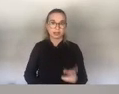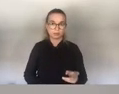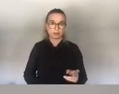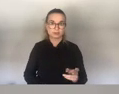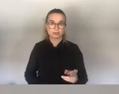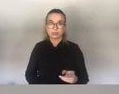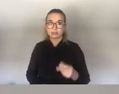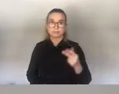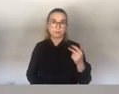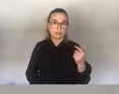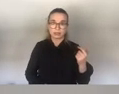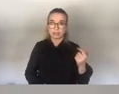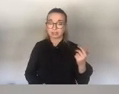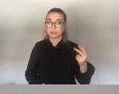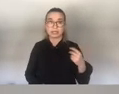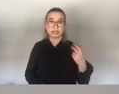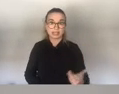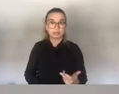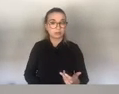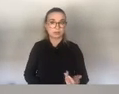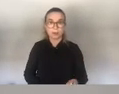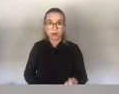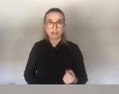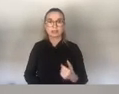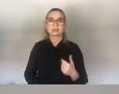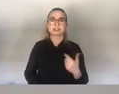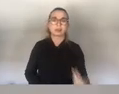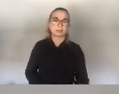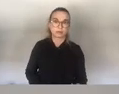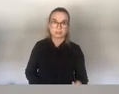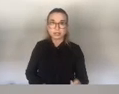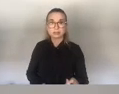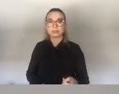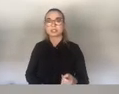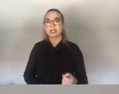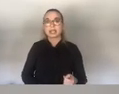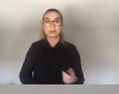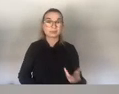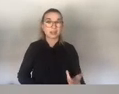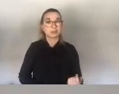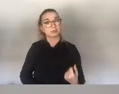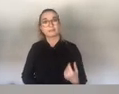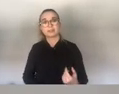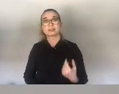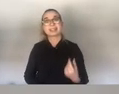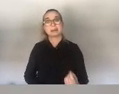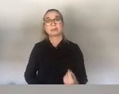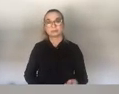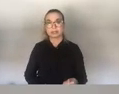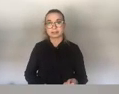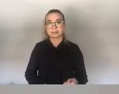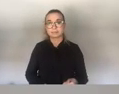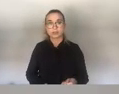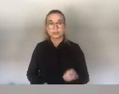people to help us, including engage with other markets, expand product development, and also help us with our first